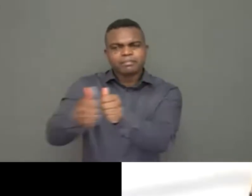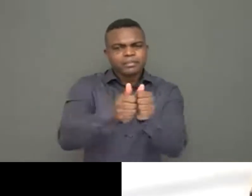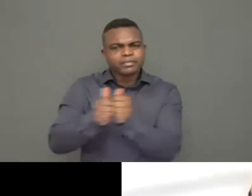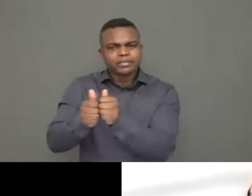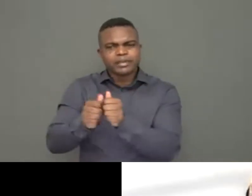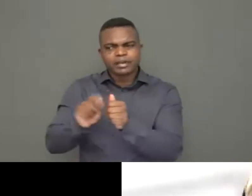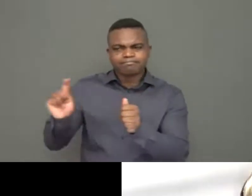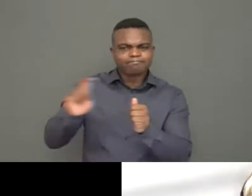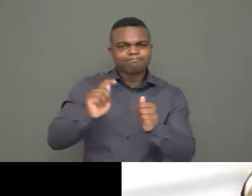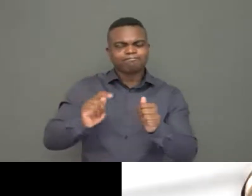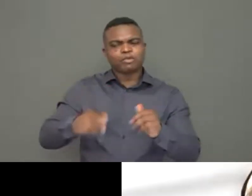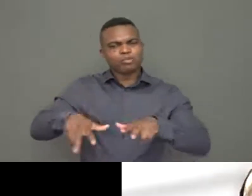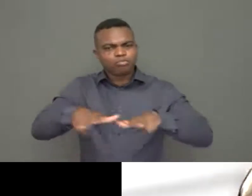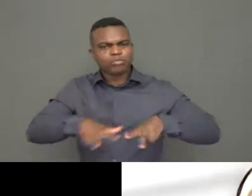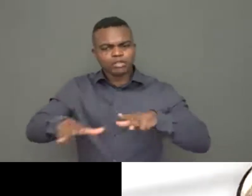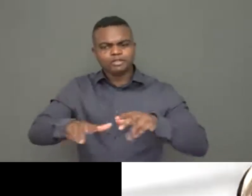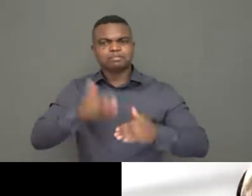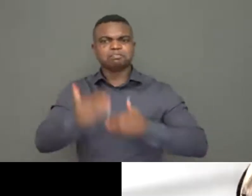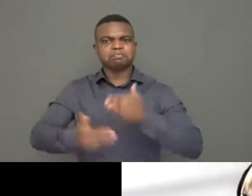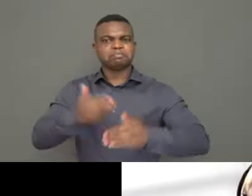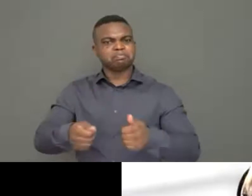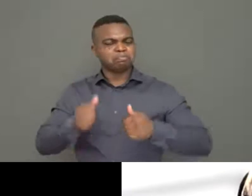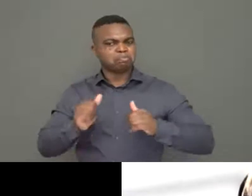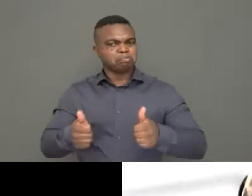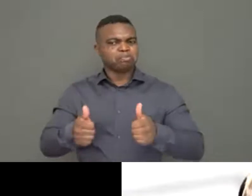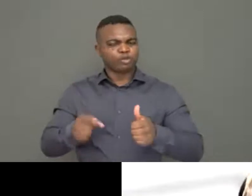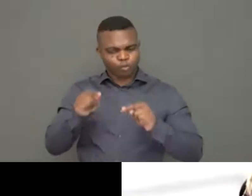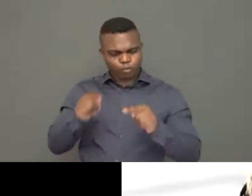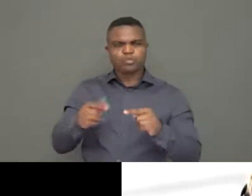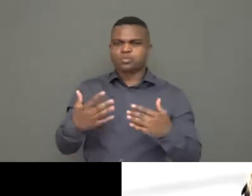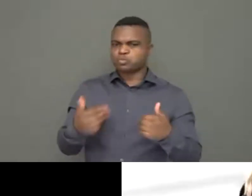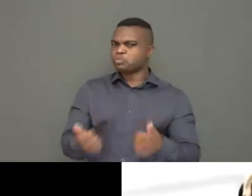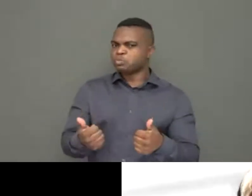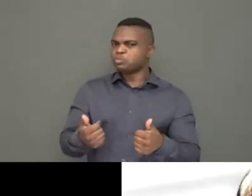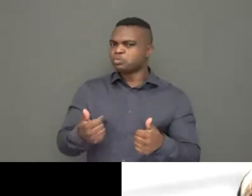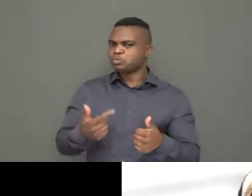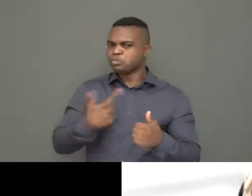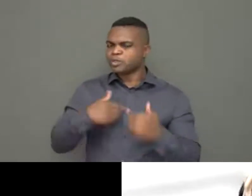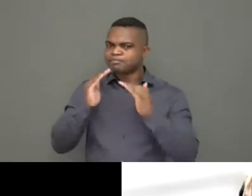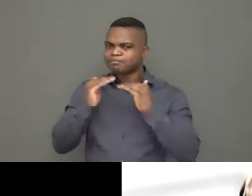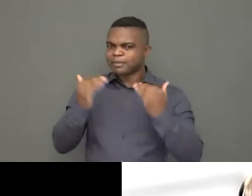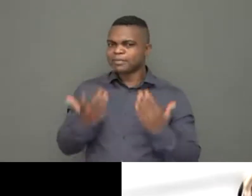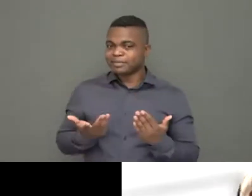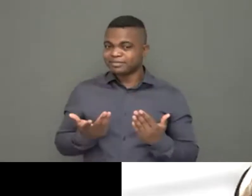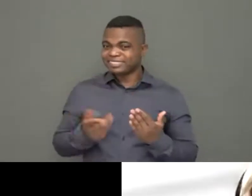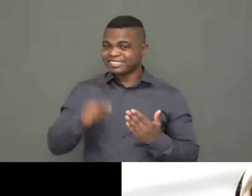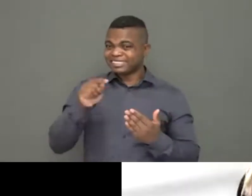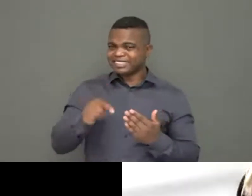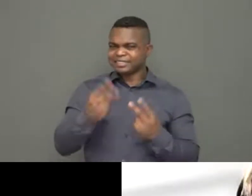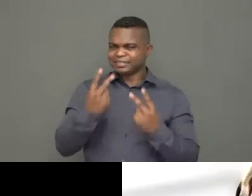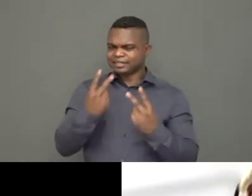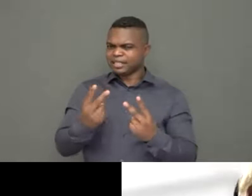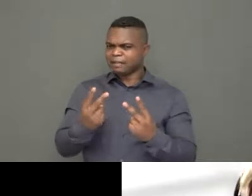though the project activities had to change, for us, what we expected to get from the project and what we hoped to get